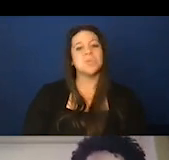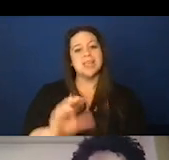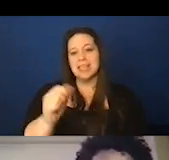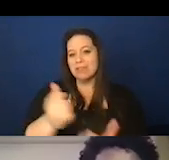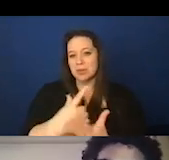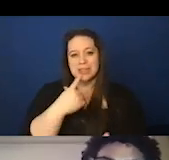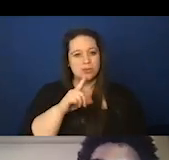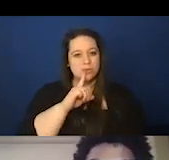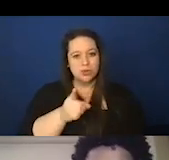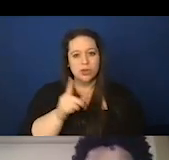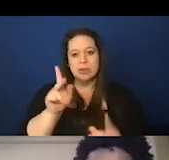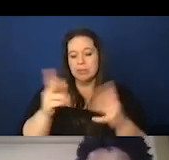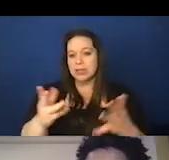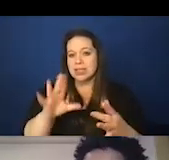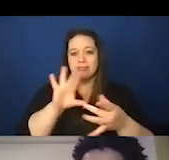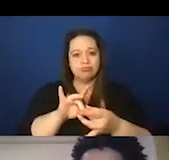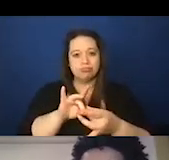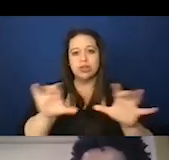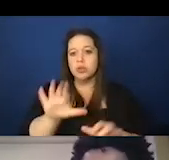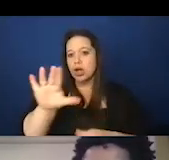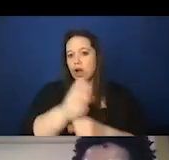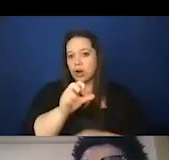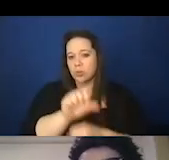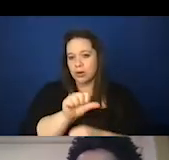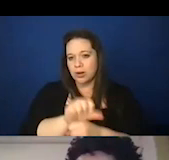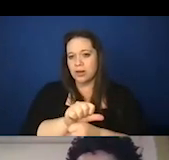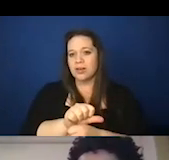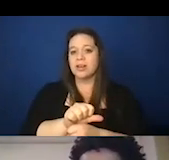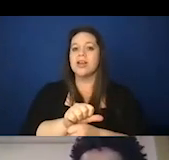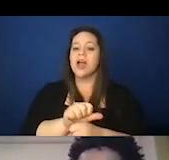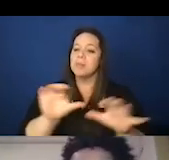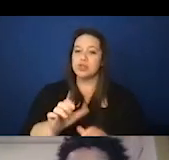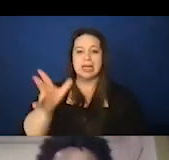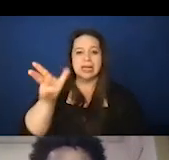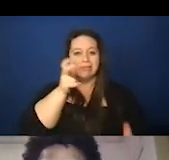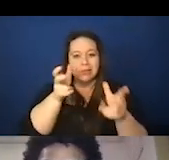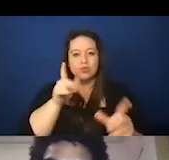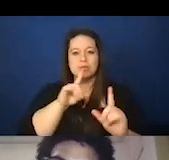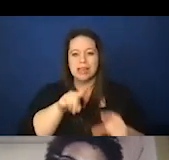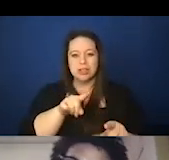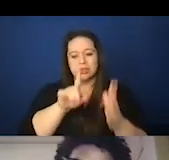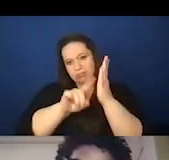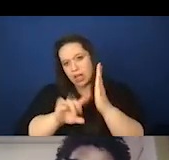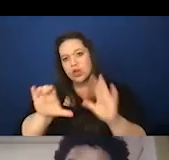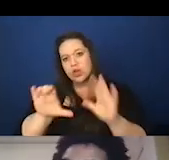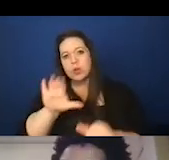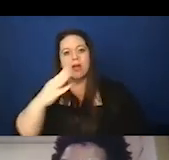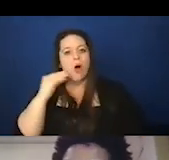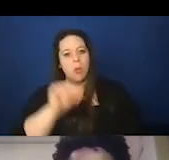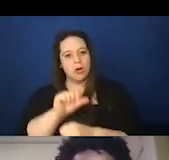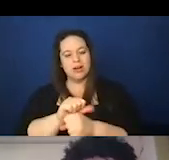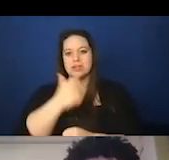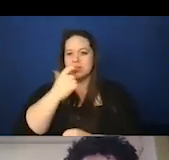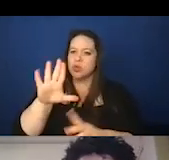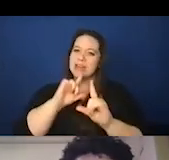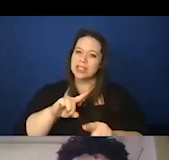and the people on this call are doing their homework there by tuning in and listening to the answers that you've given to the questions. So thank you